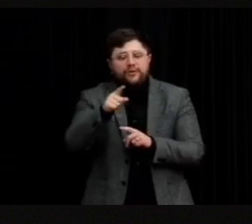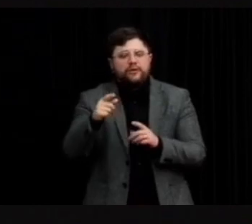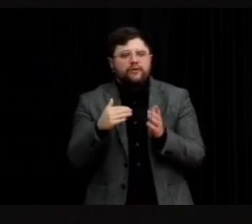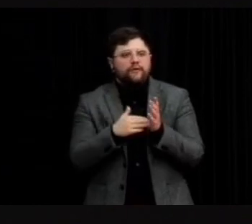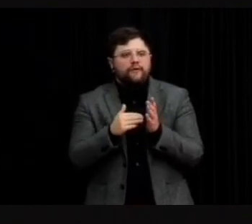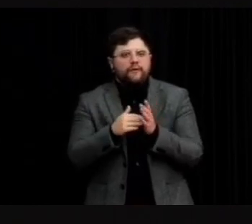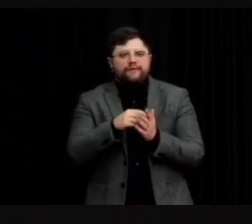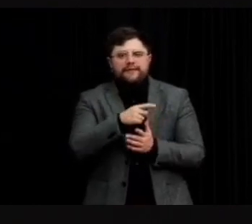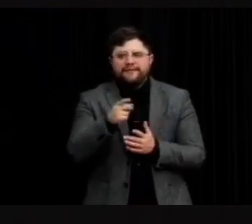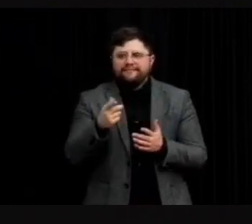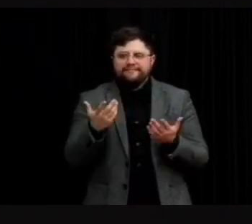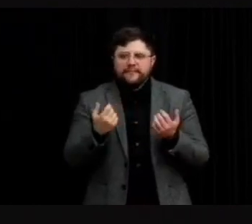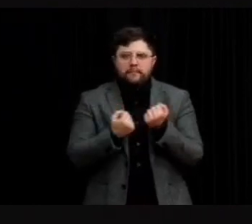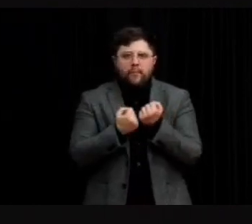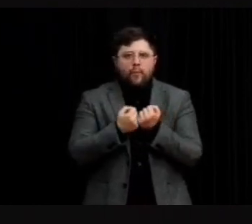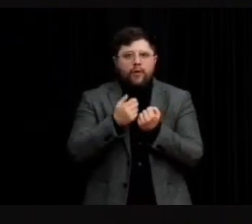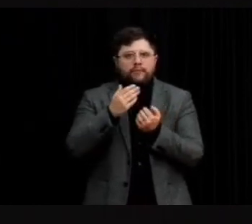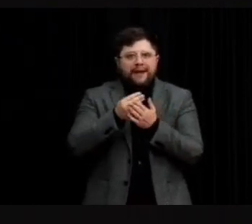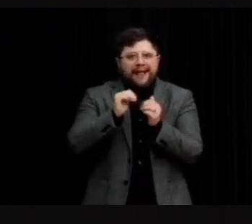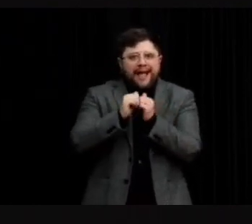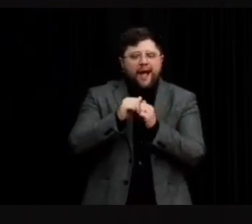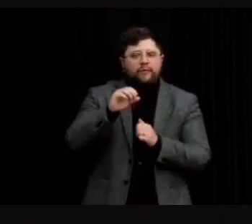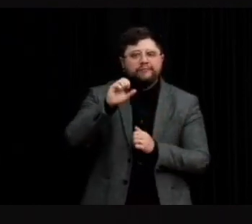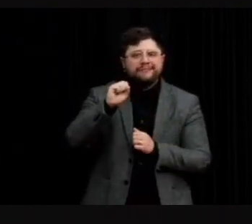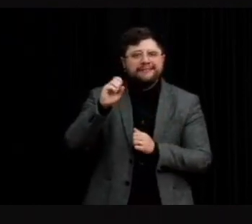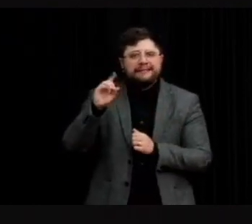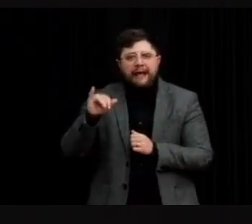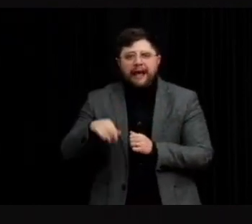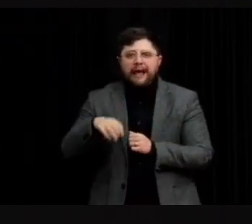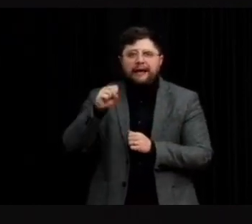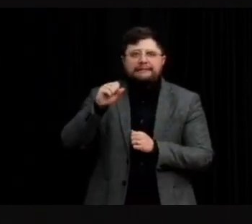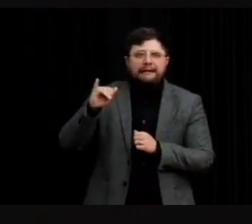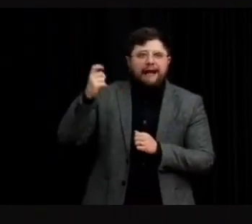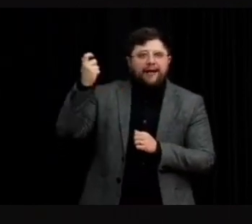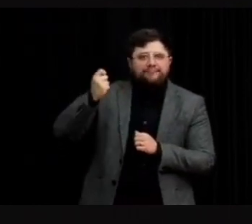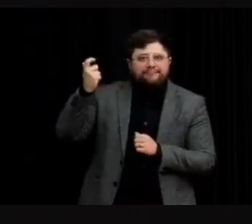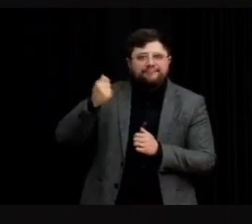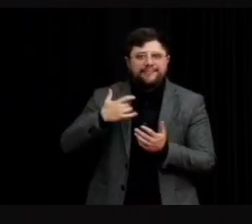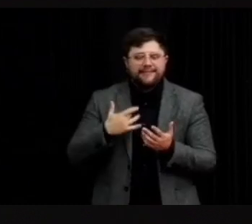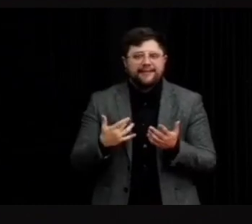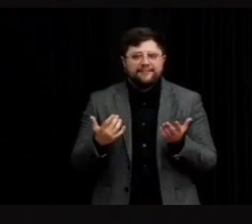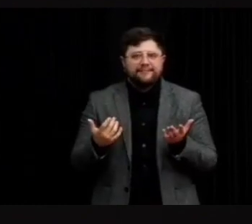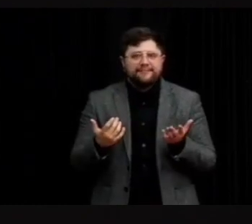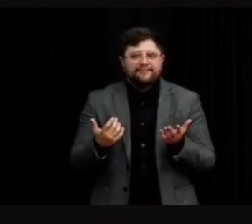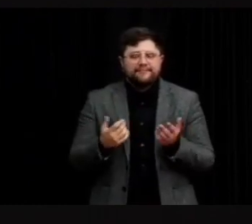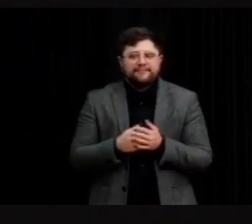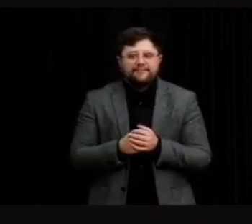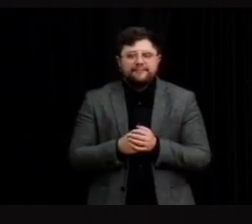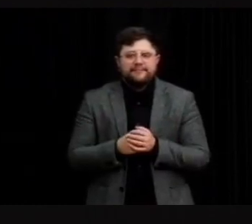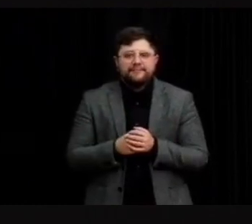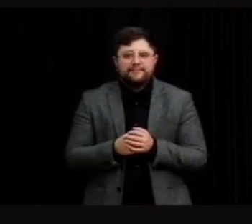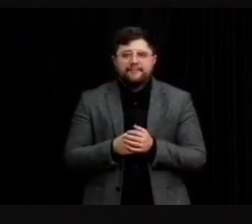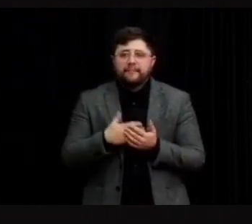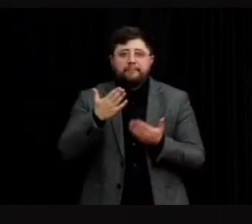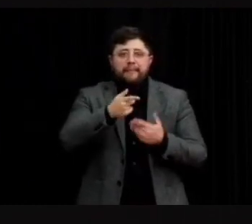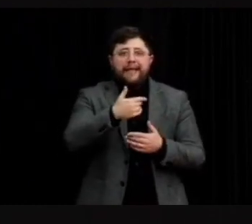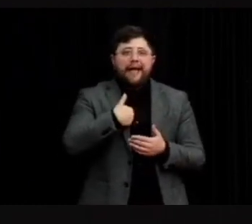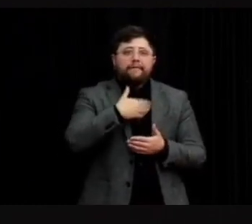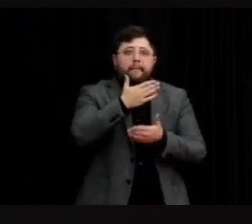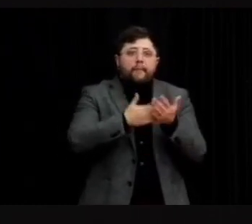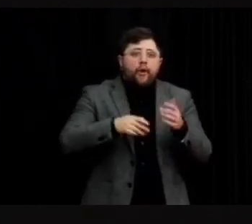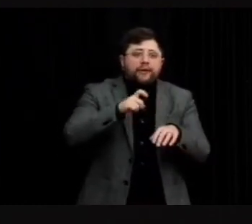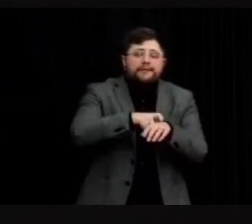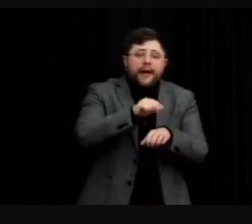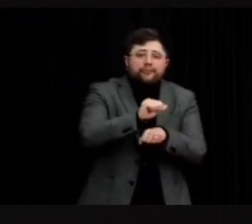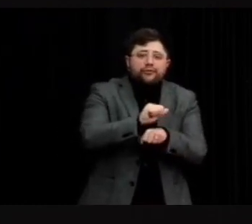oftentimes supported by Social Security income, Social Security disability, for one reason or another have a part-time job